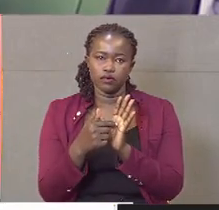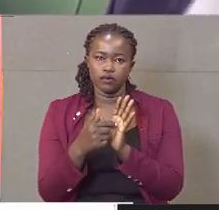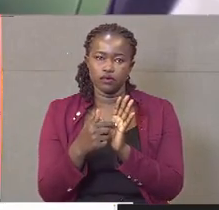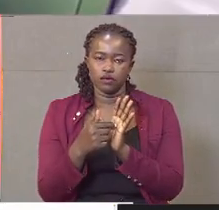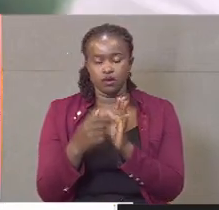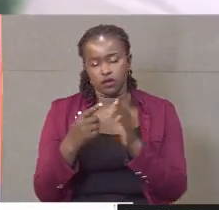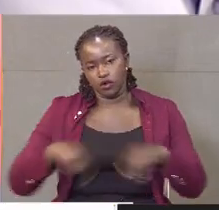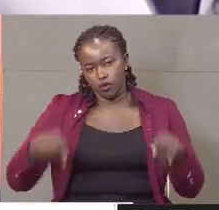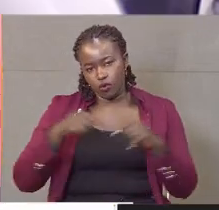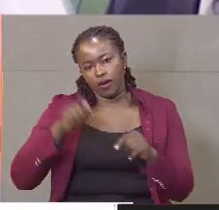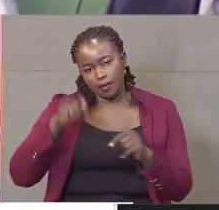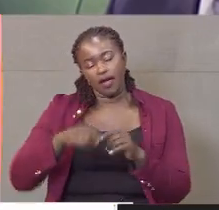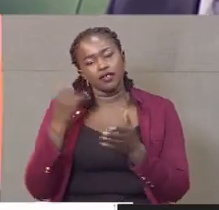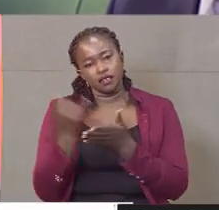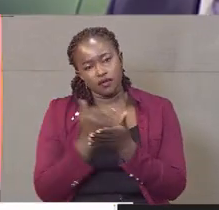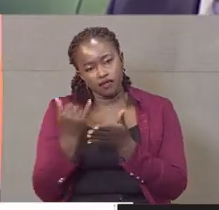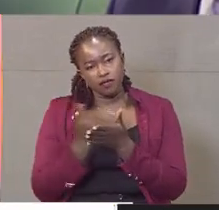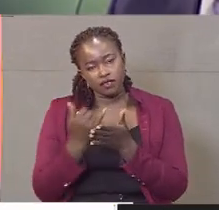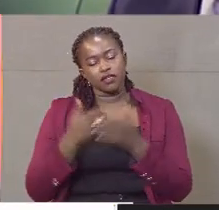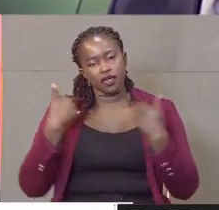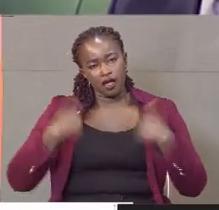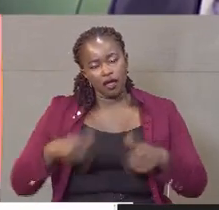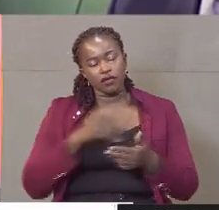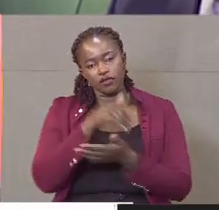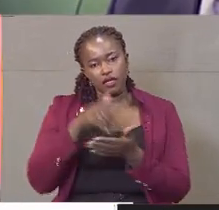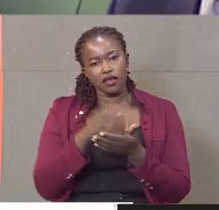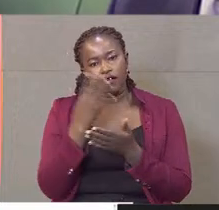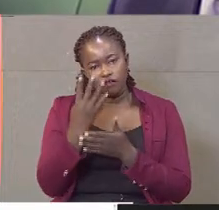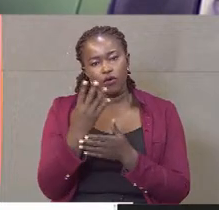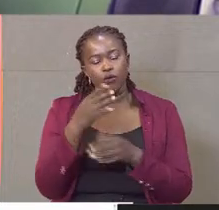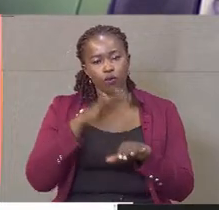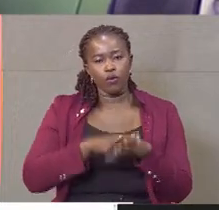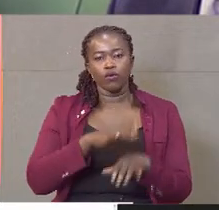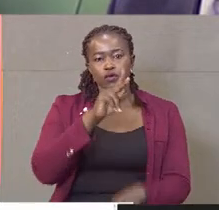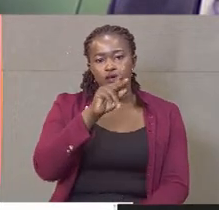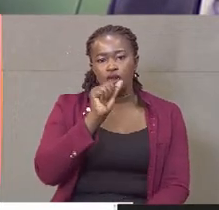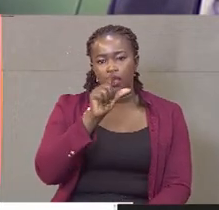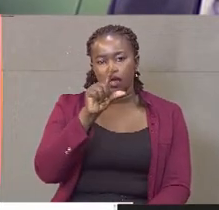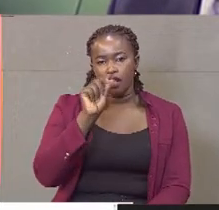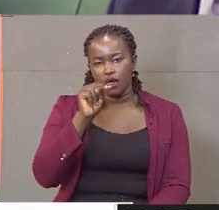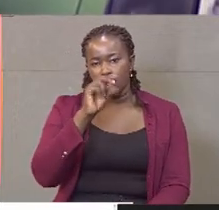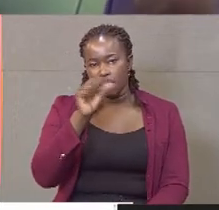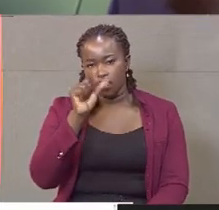We should invest on the health center four on Kalangala Island, because the cost of